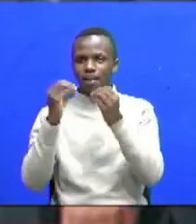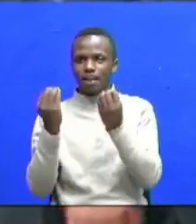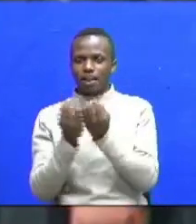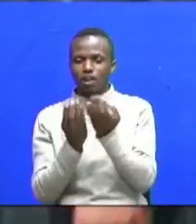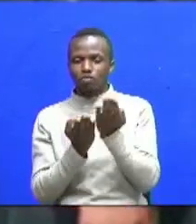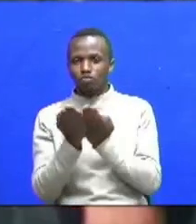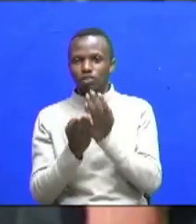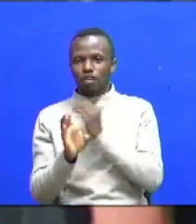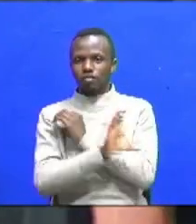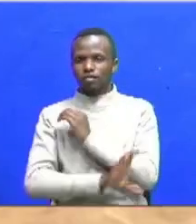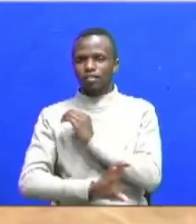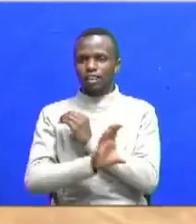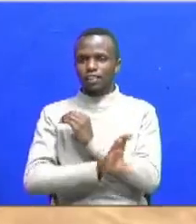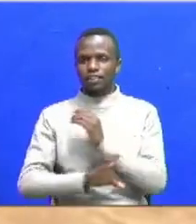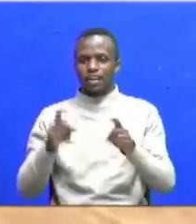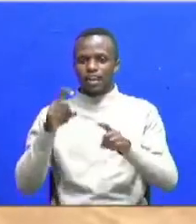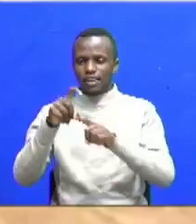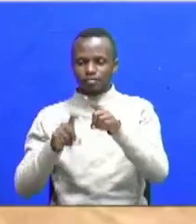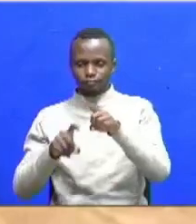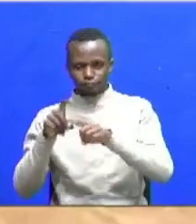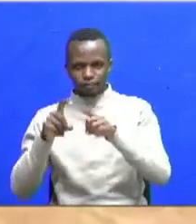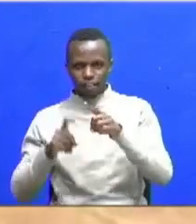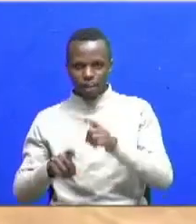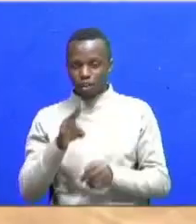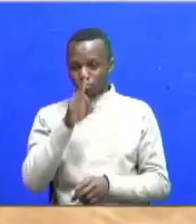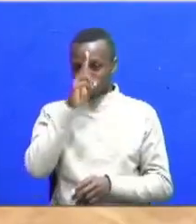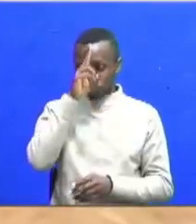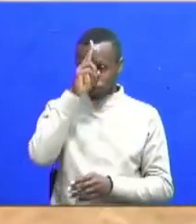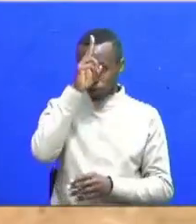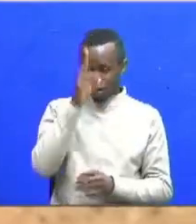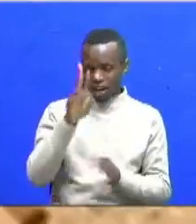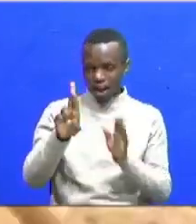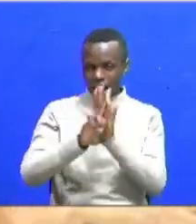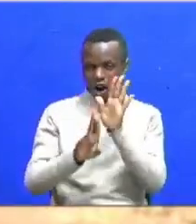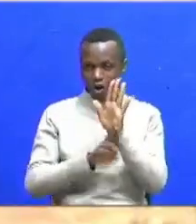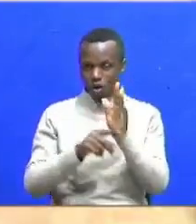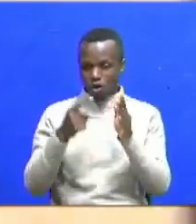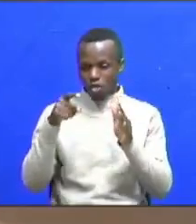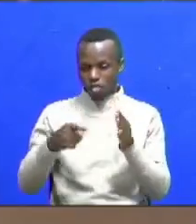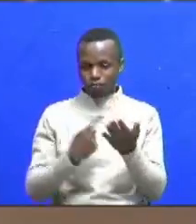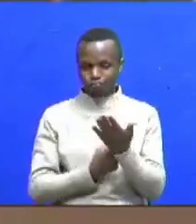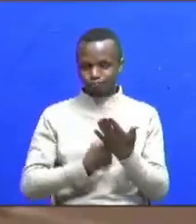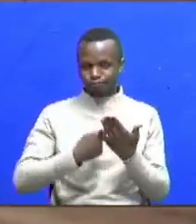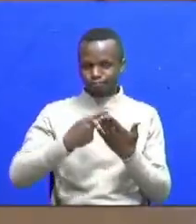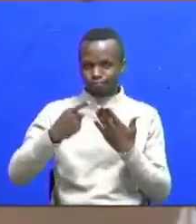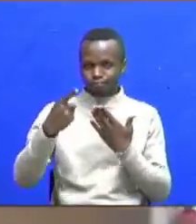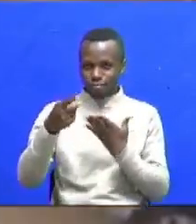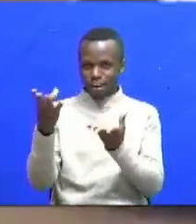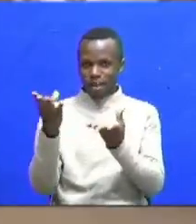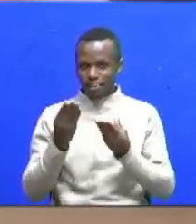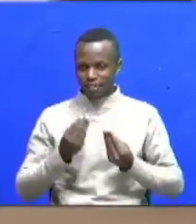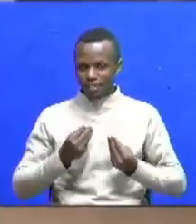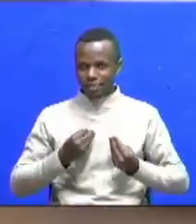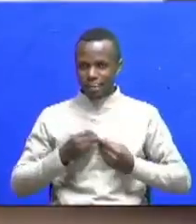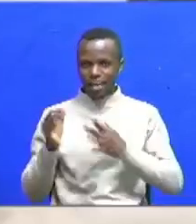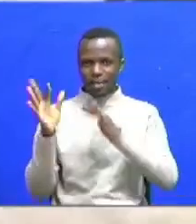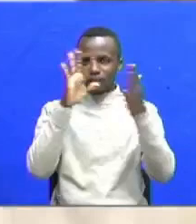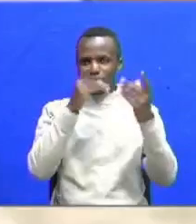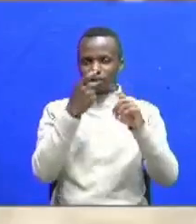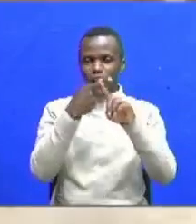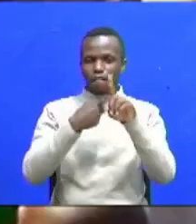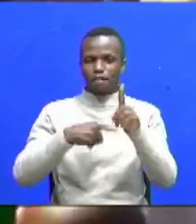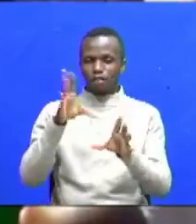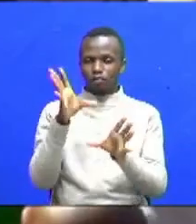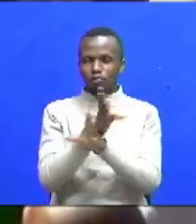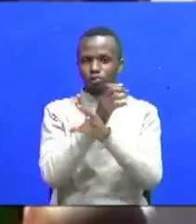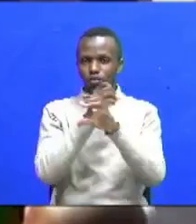country defied it. The police have played a conspicuous role in this week's demonstrations, even receiving a thumbs up from the head of state. Na